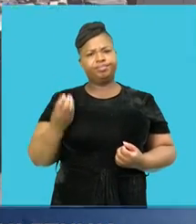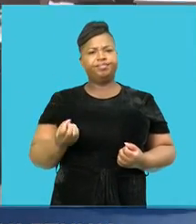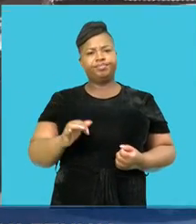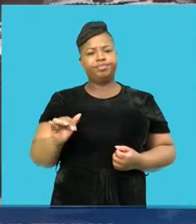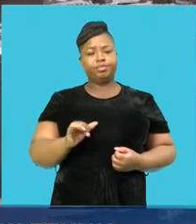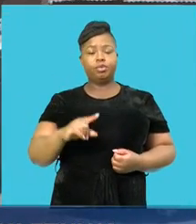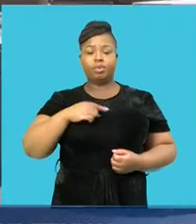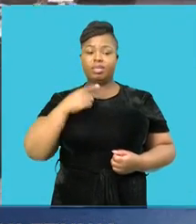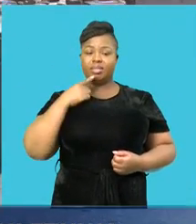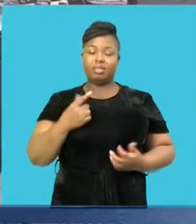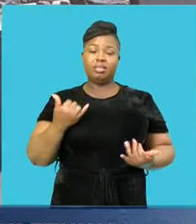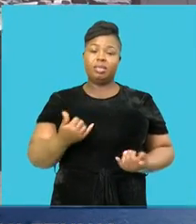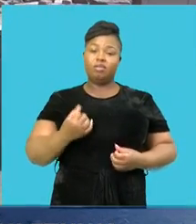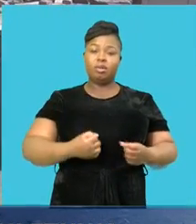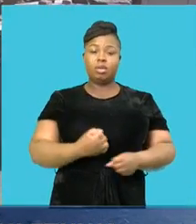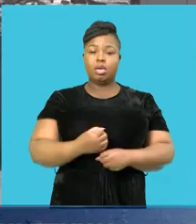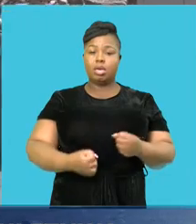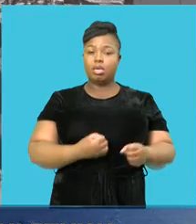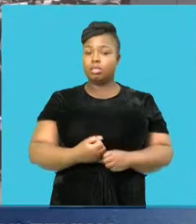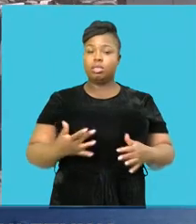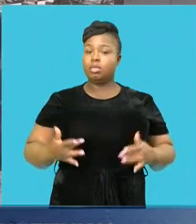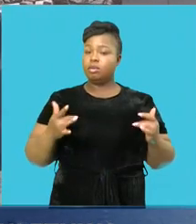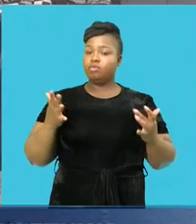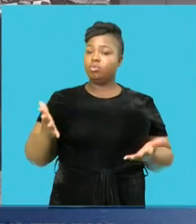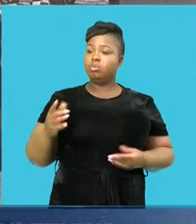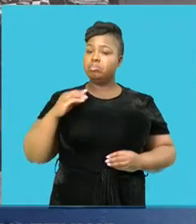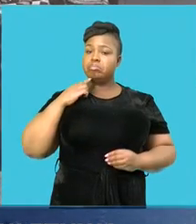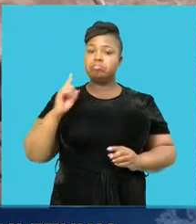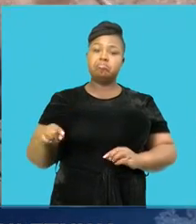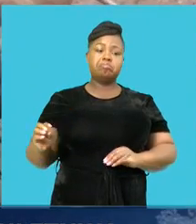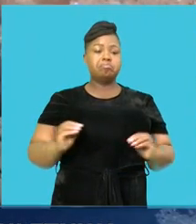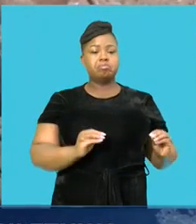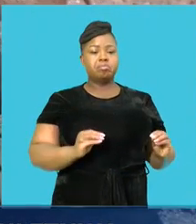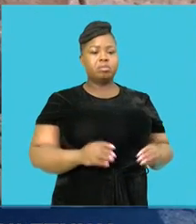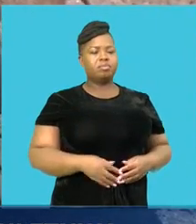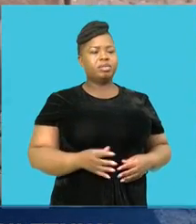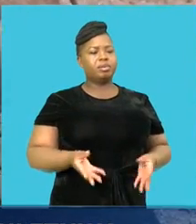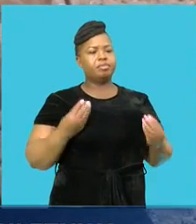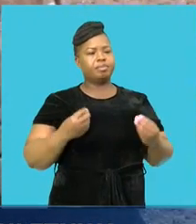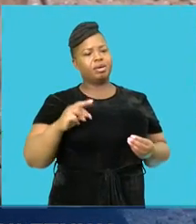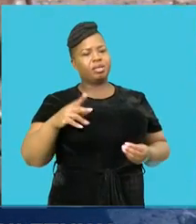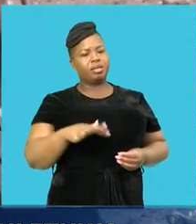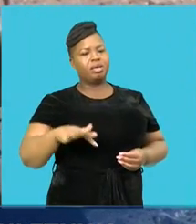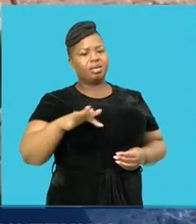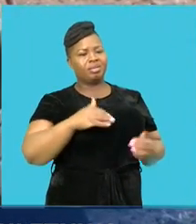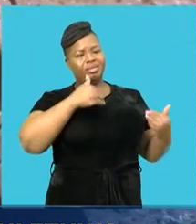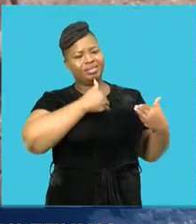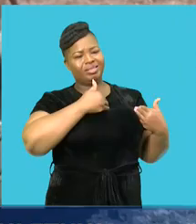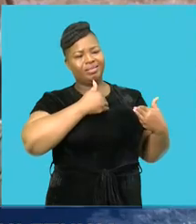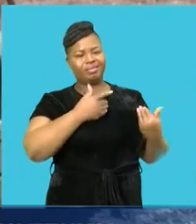Njengoba lisithi kwiminyaka babahlali kwakumele bafutusiwe kulaa ndawo, basiwa kwindawo